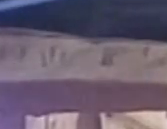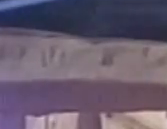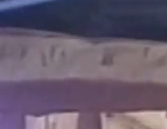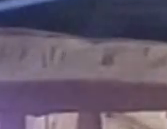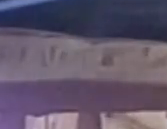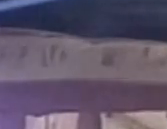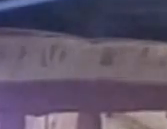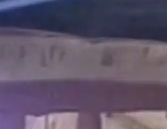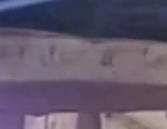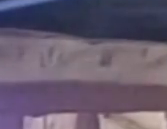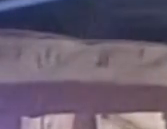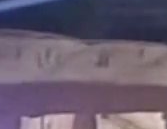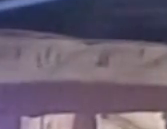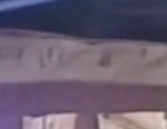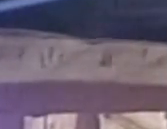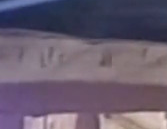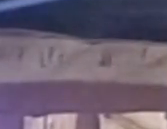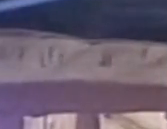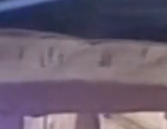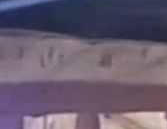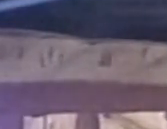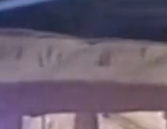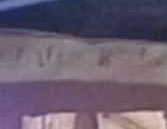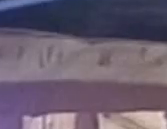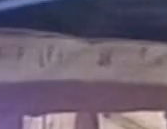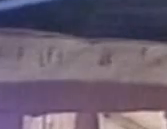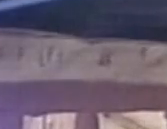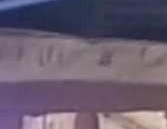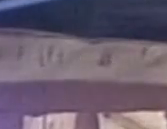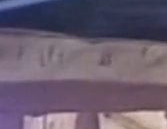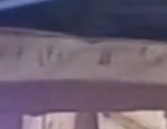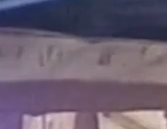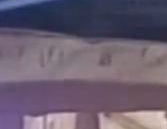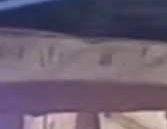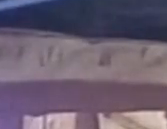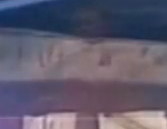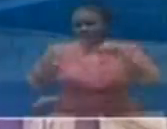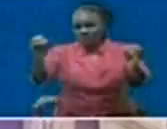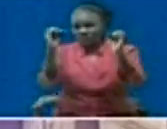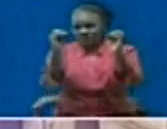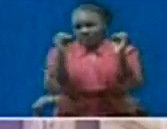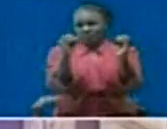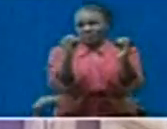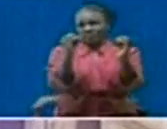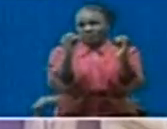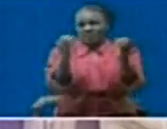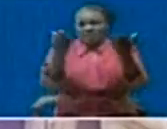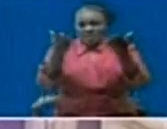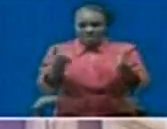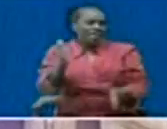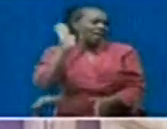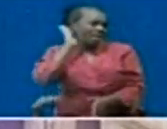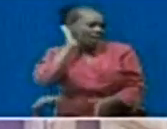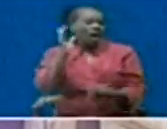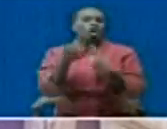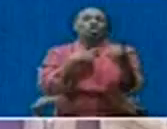Jeff Koinange live tonight. Referendum or no referendum? We've been hearing this